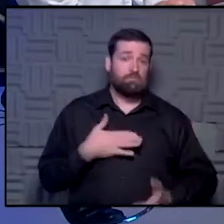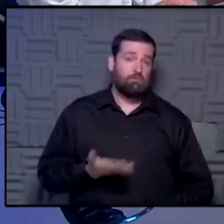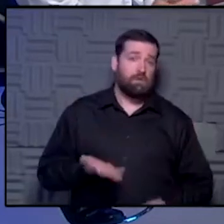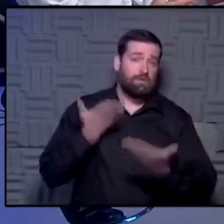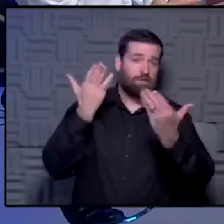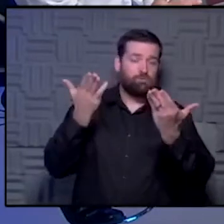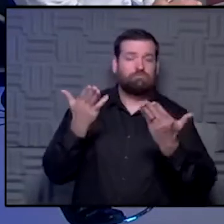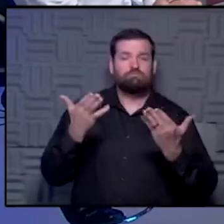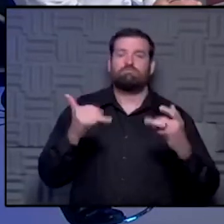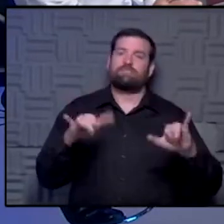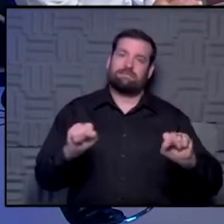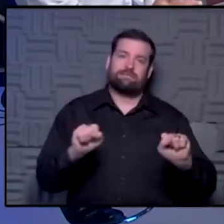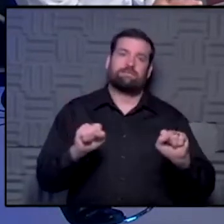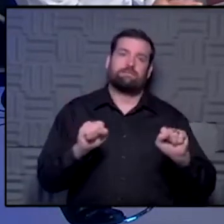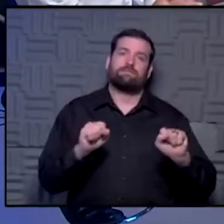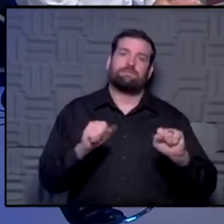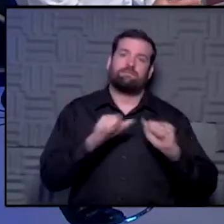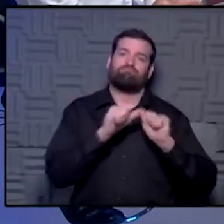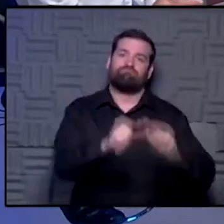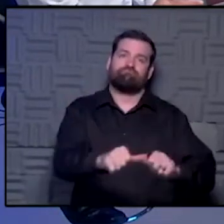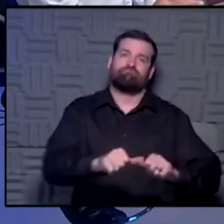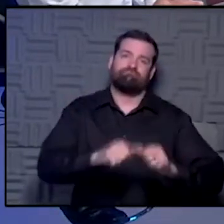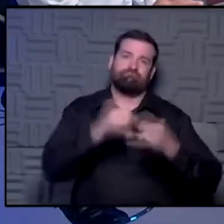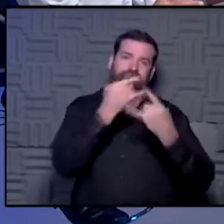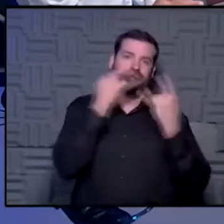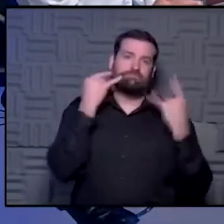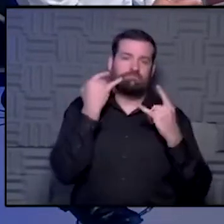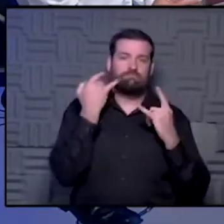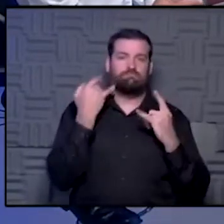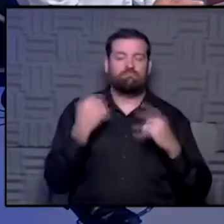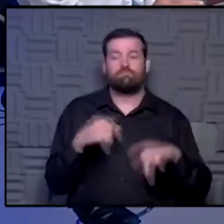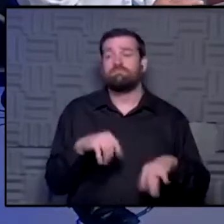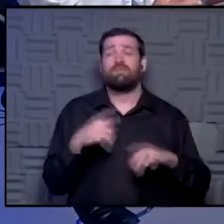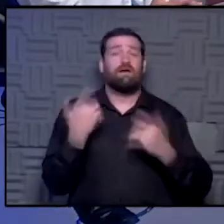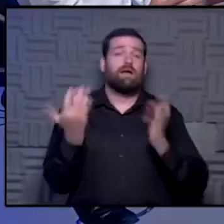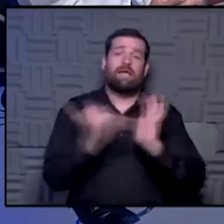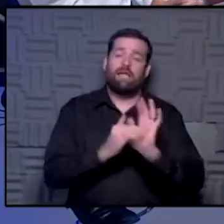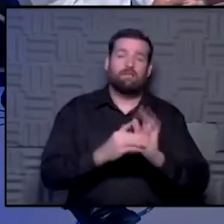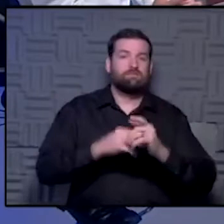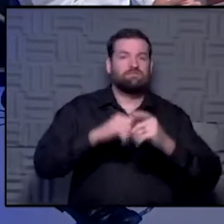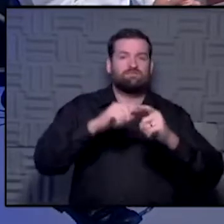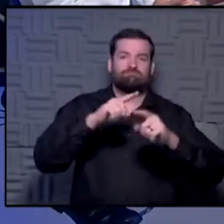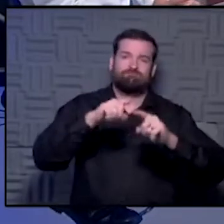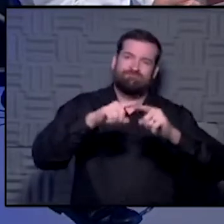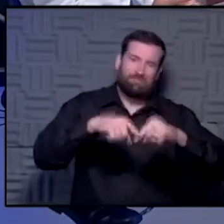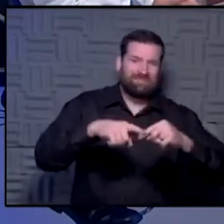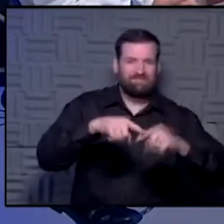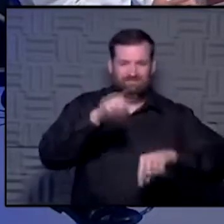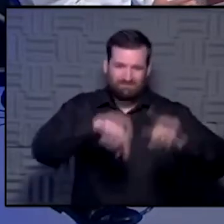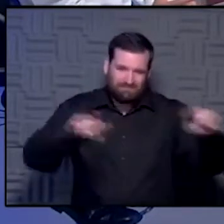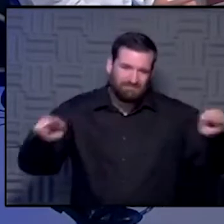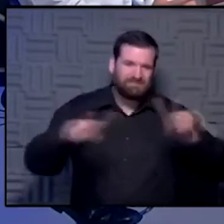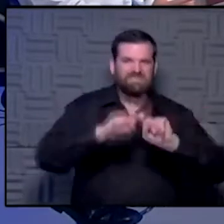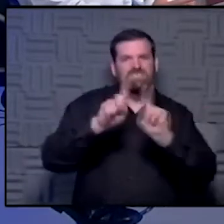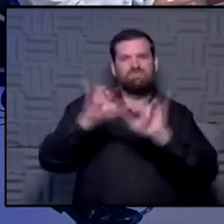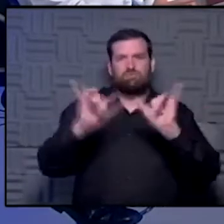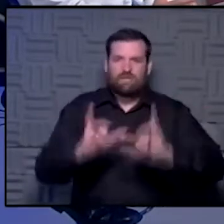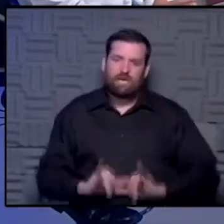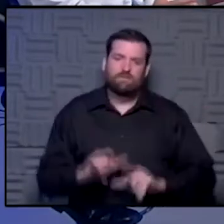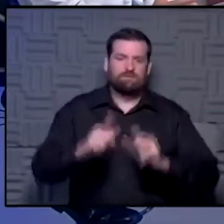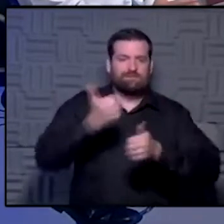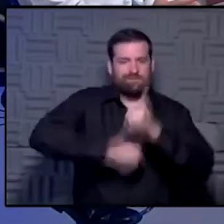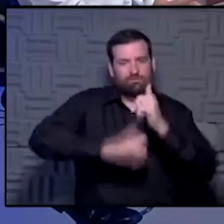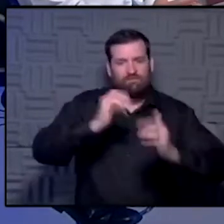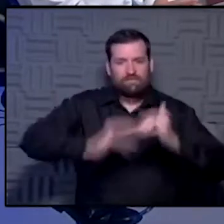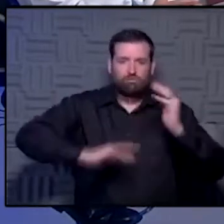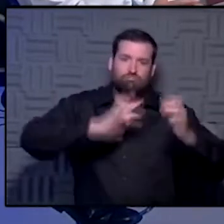recommendation would be, yes, you continue to wear a mask in the gym. And again, I think it really is dependent on, not every gym is the same size, not every workout facility is